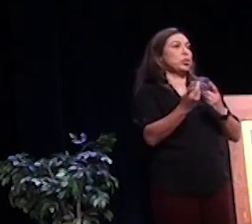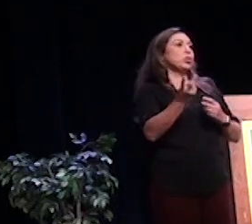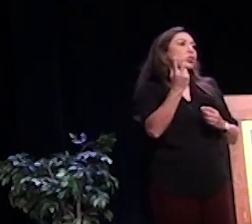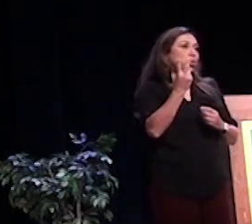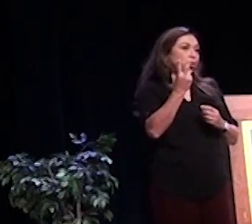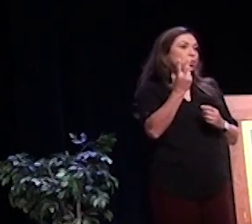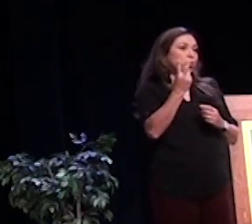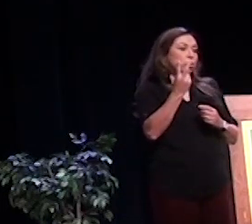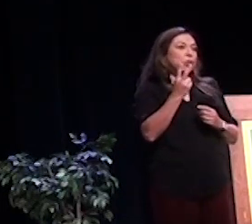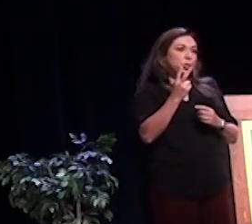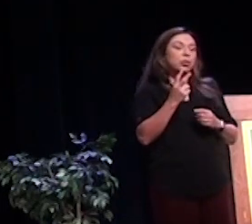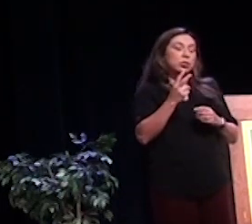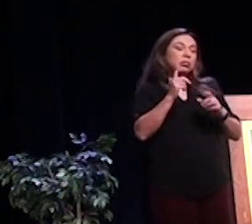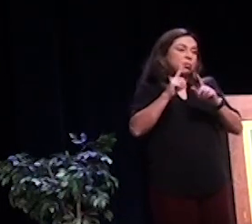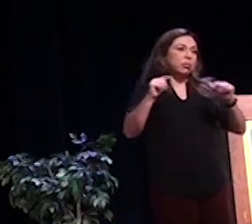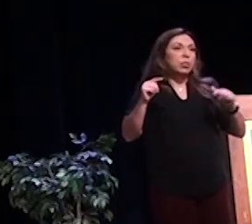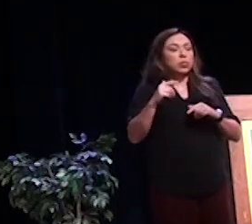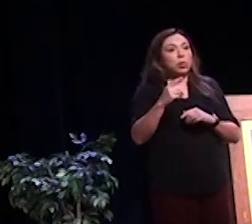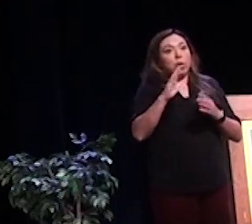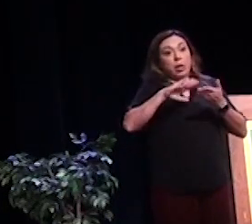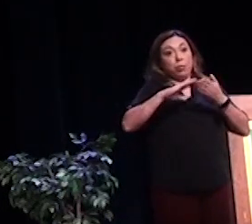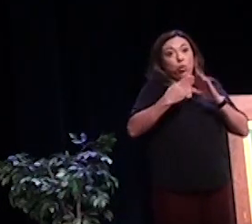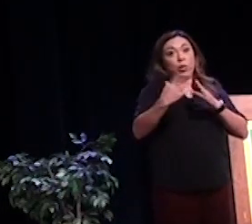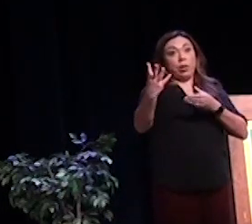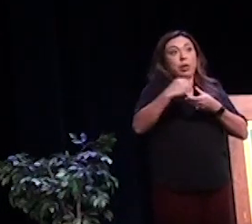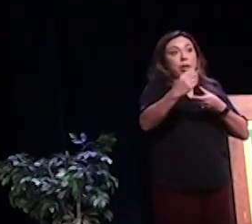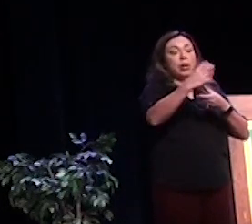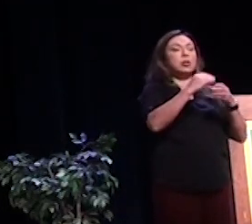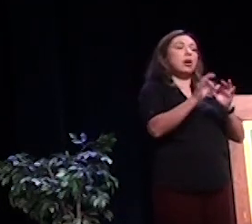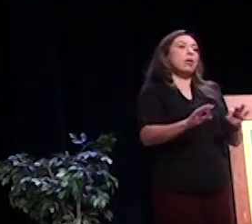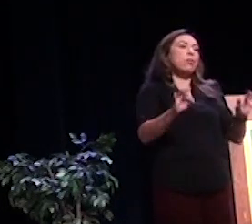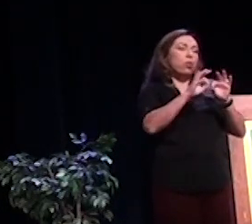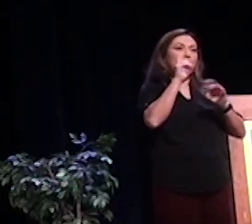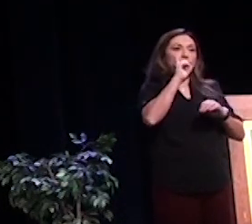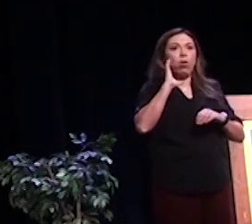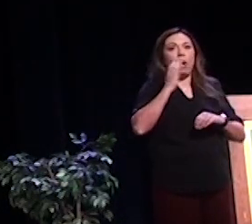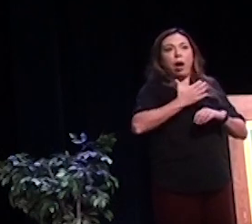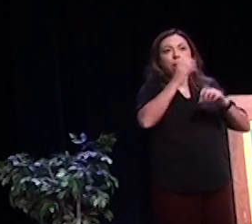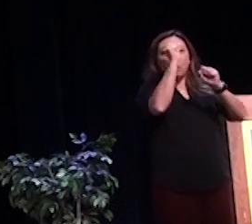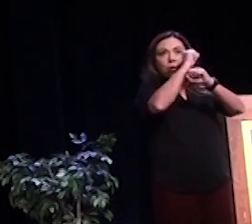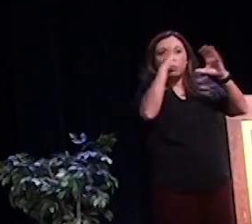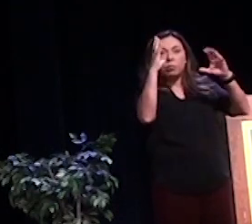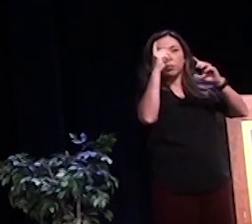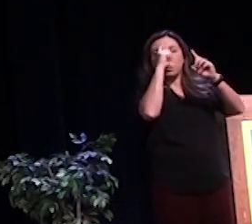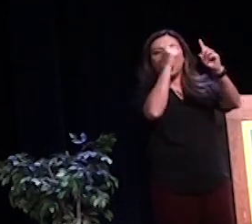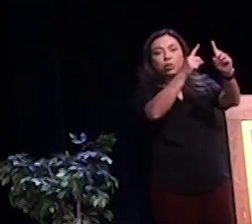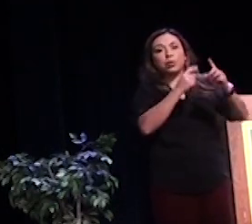district, etc. So community is very important for our mission and the work that we're doing.